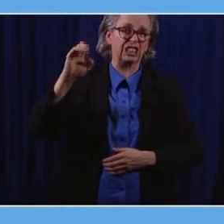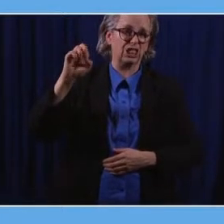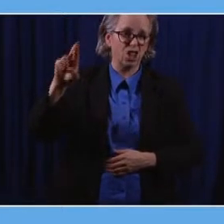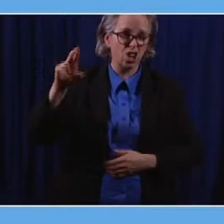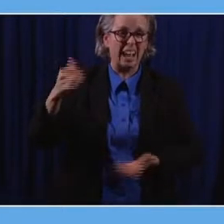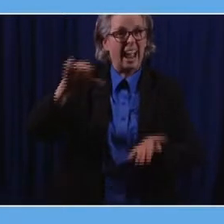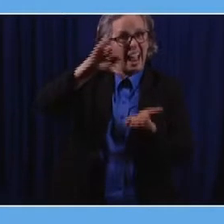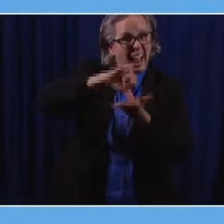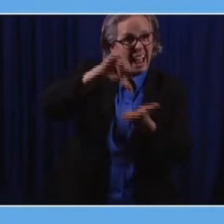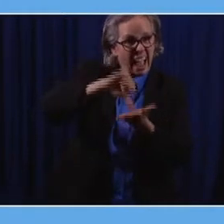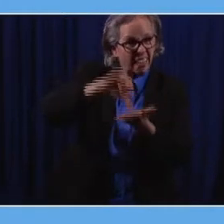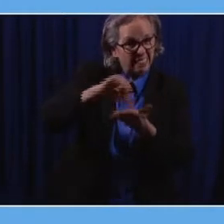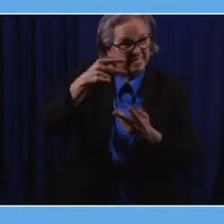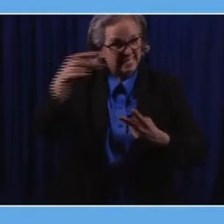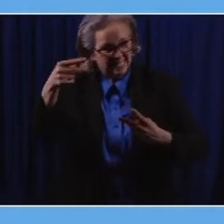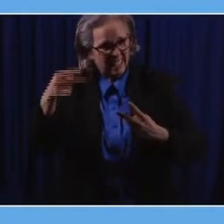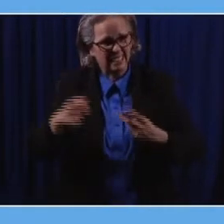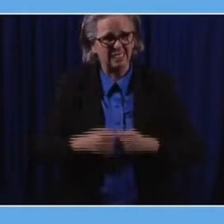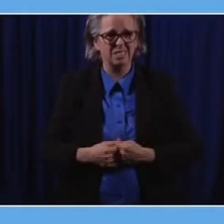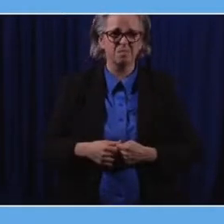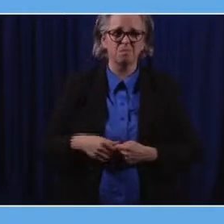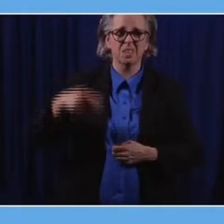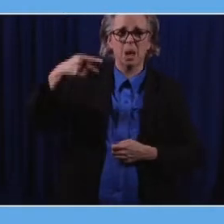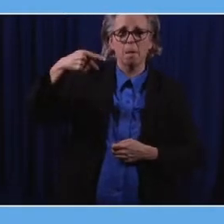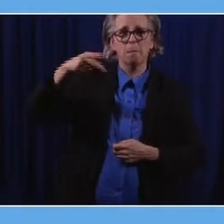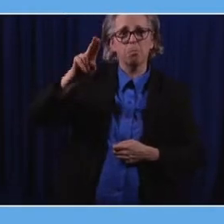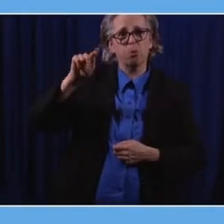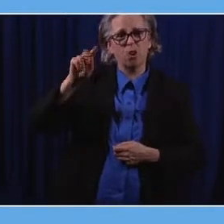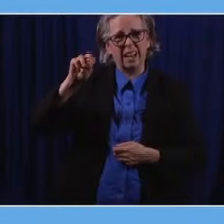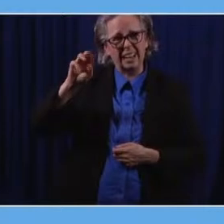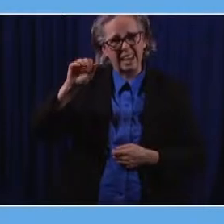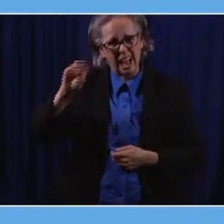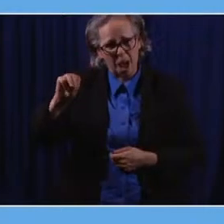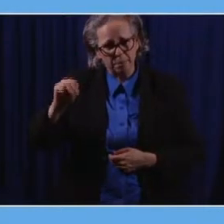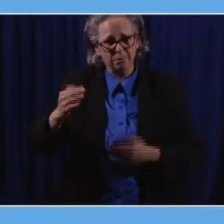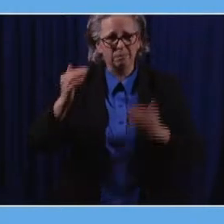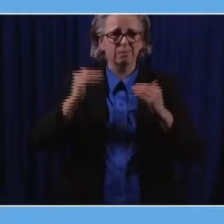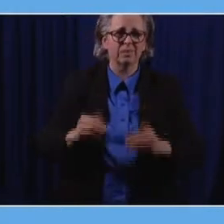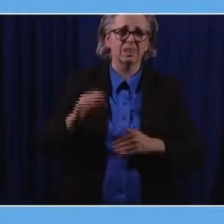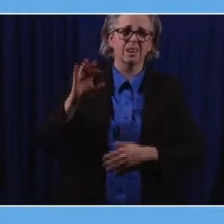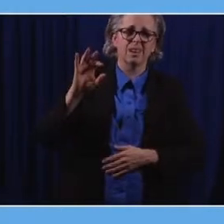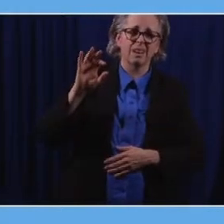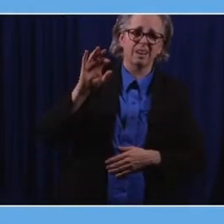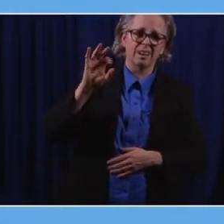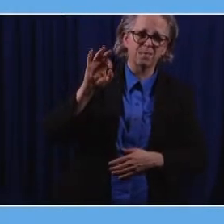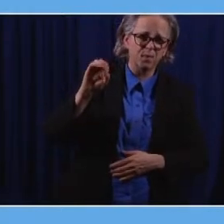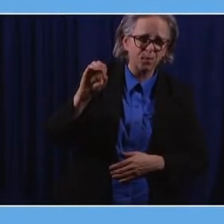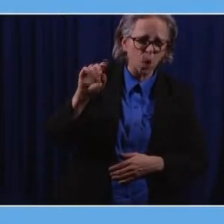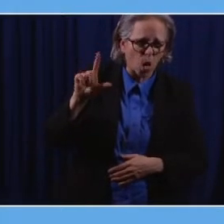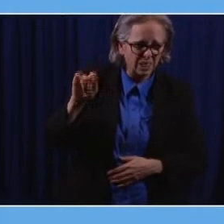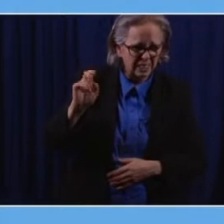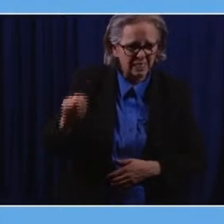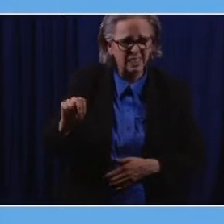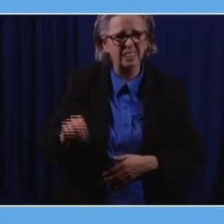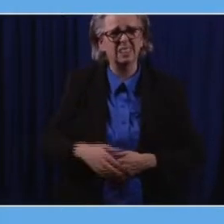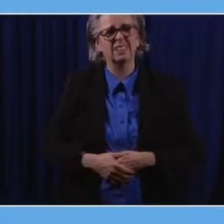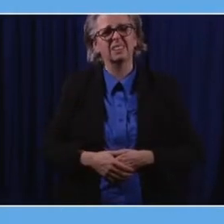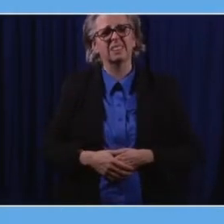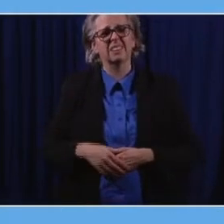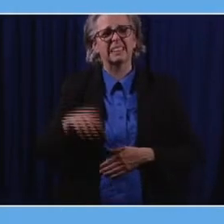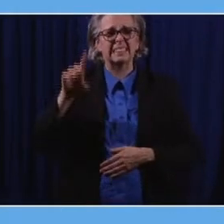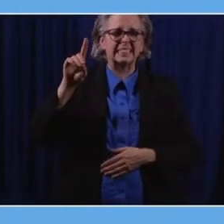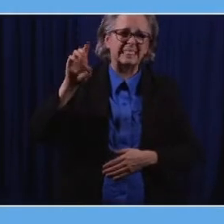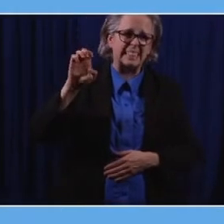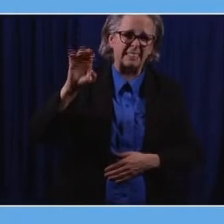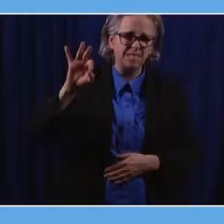Putnam, Fulton, Dark, Defiance, Fayette, Henry, Wood, Auglaize, and then we drop to Lawrence,